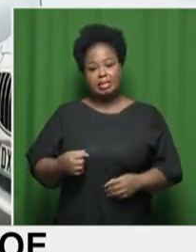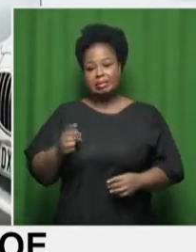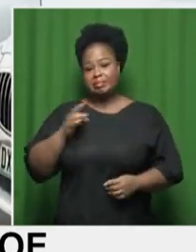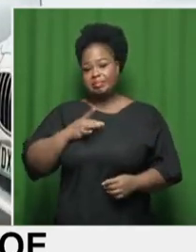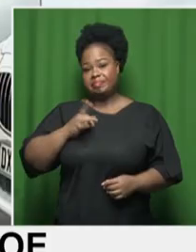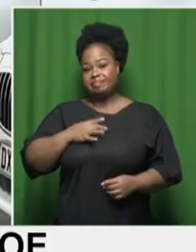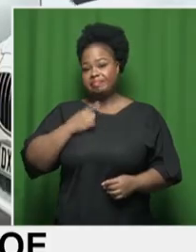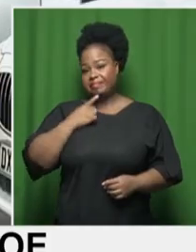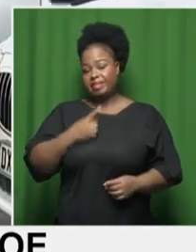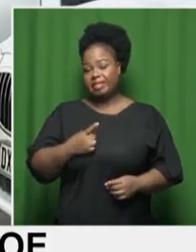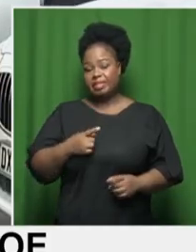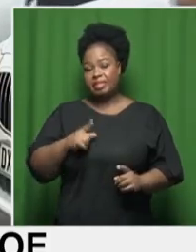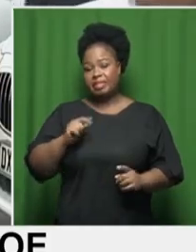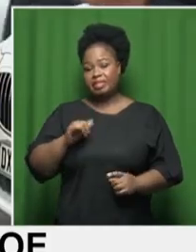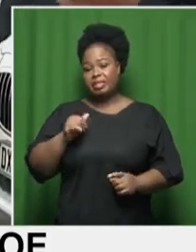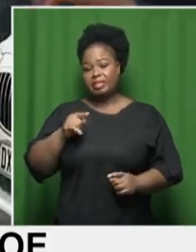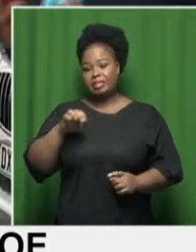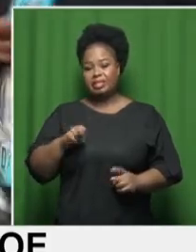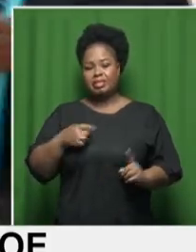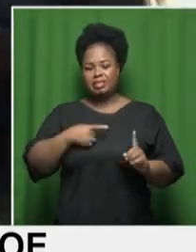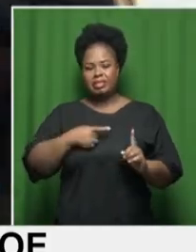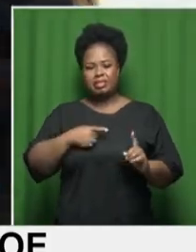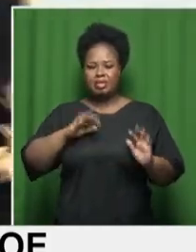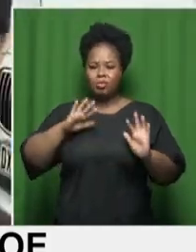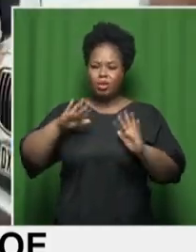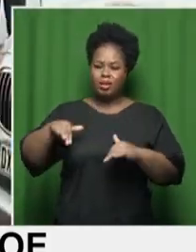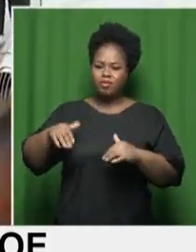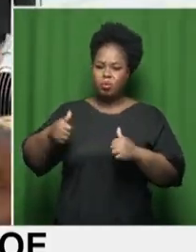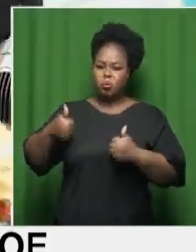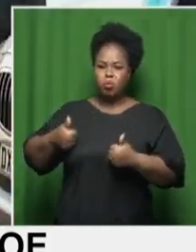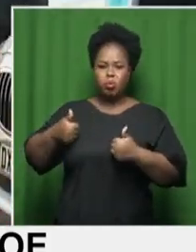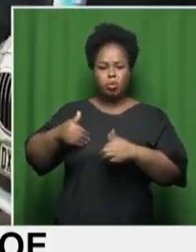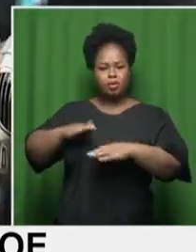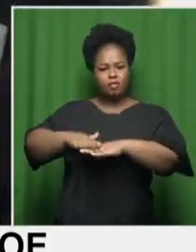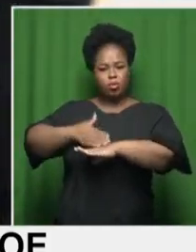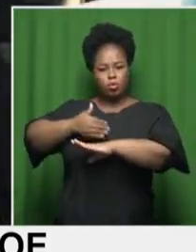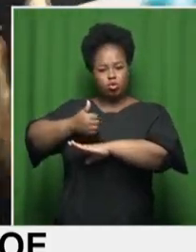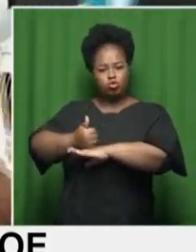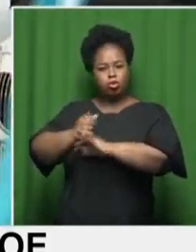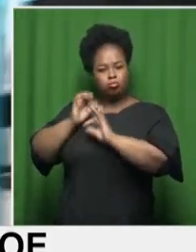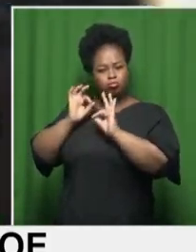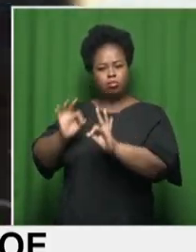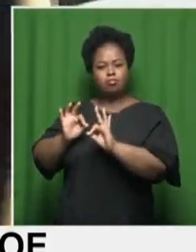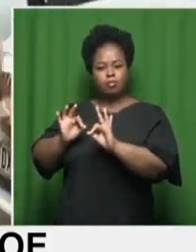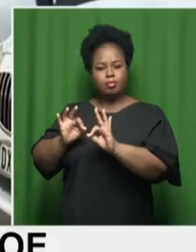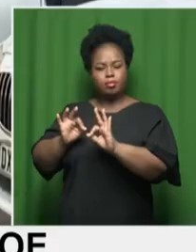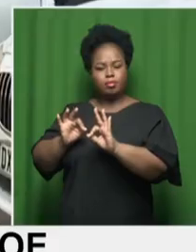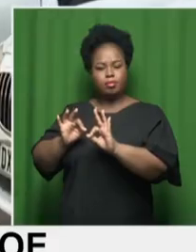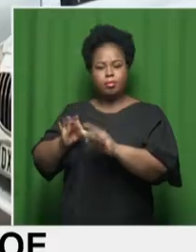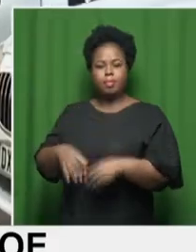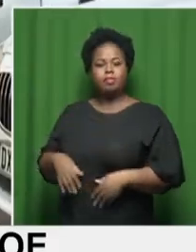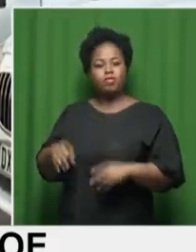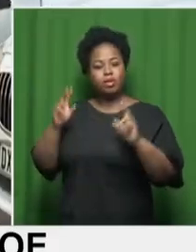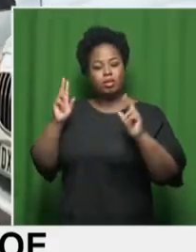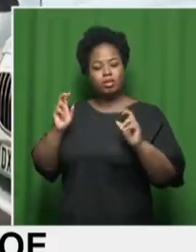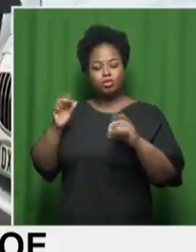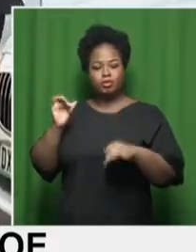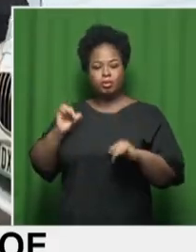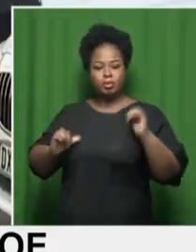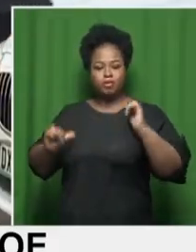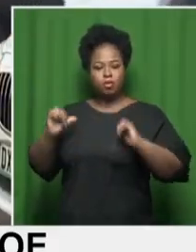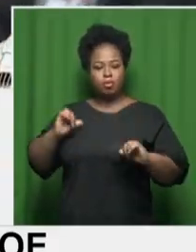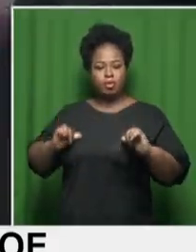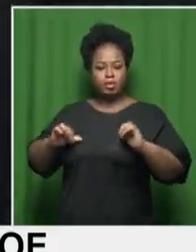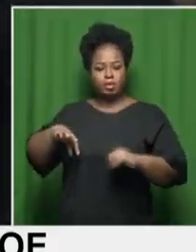that Tate Makgoe leaves a good foundation when it comes to issues of performance in